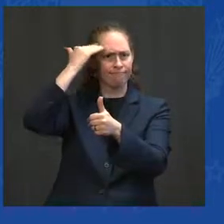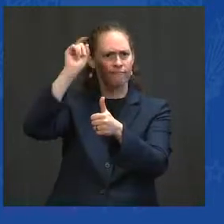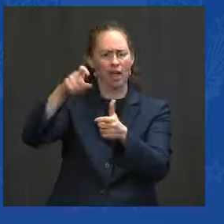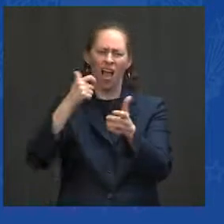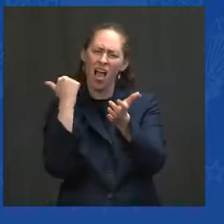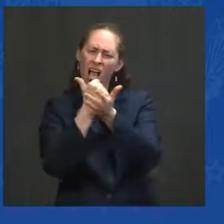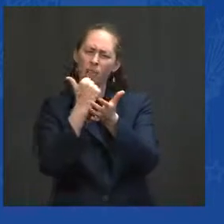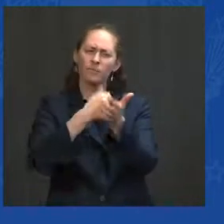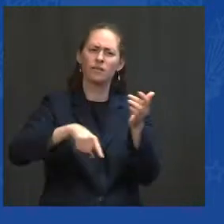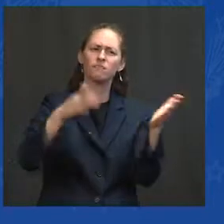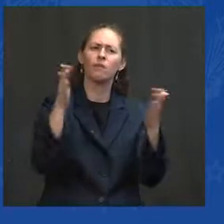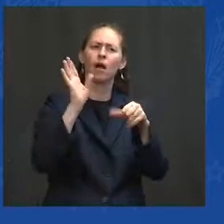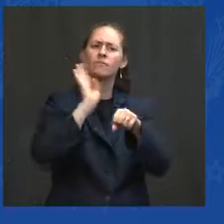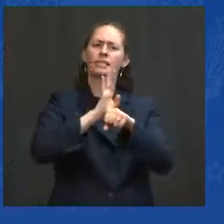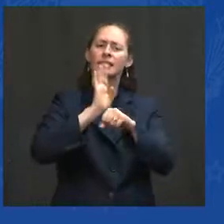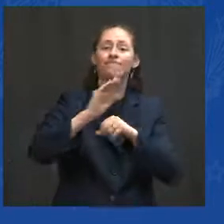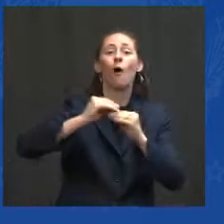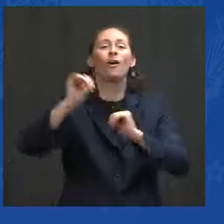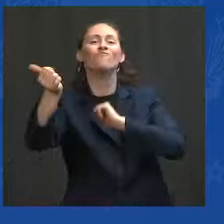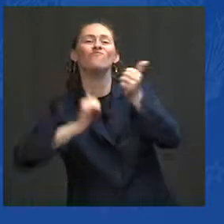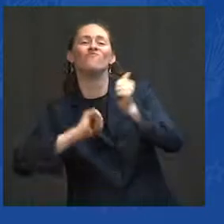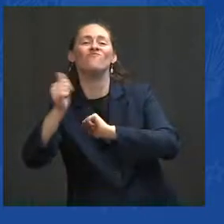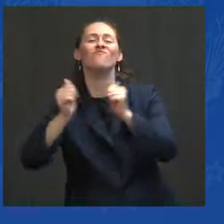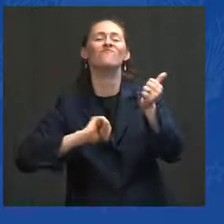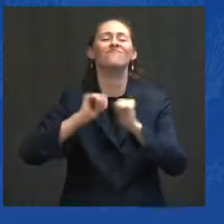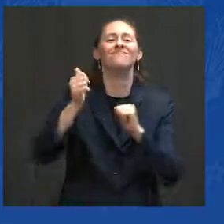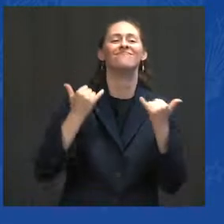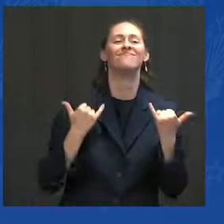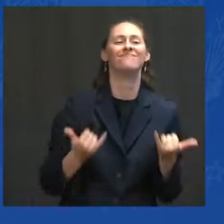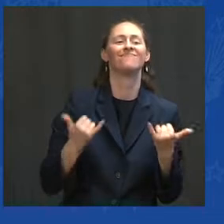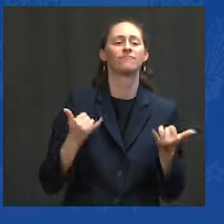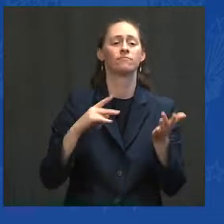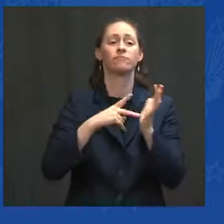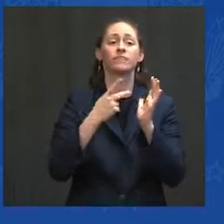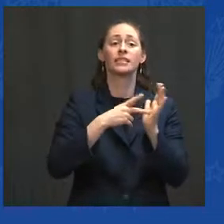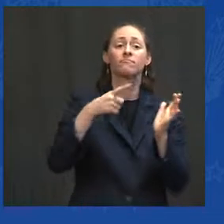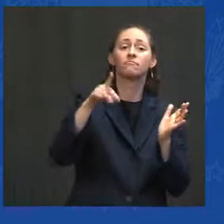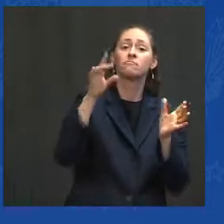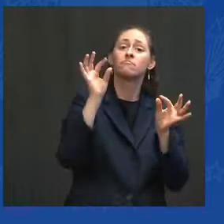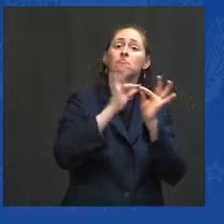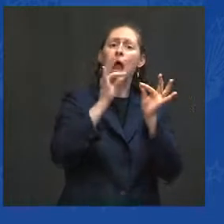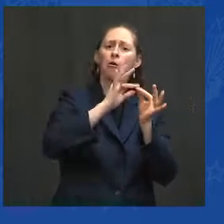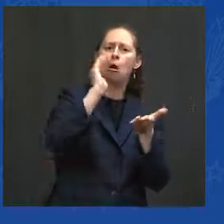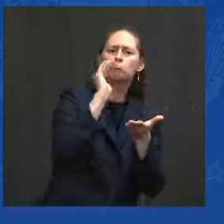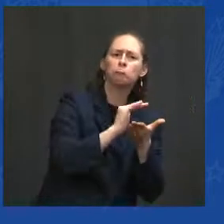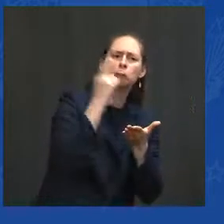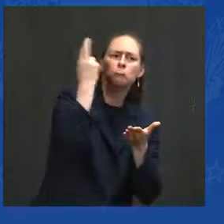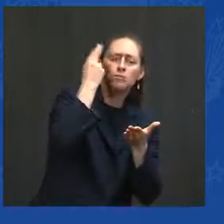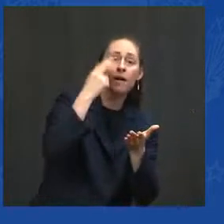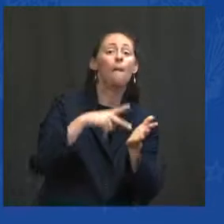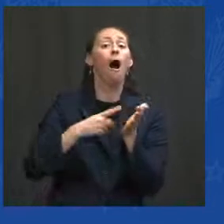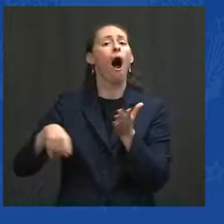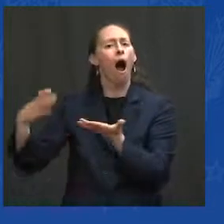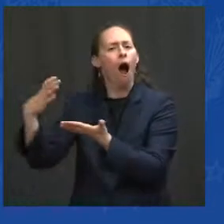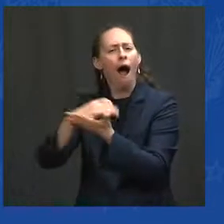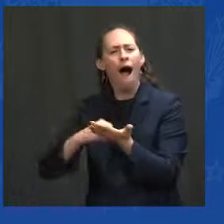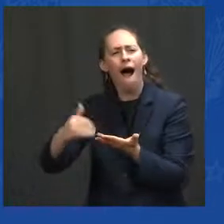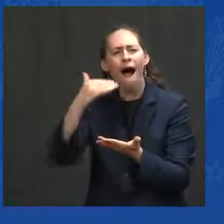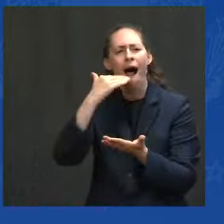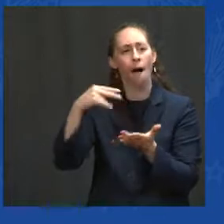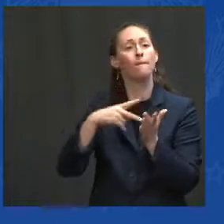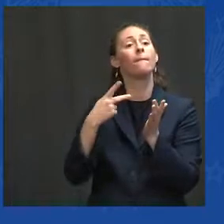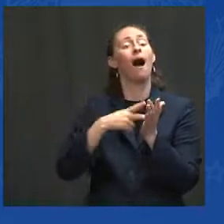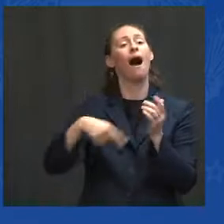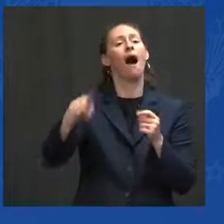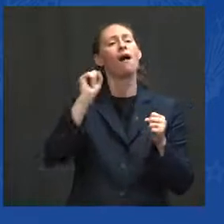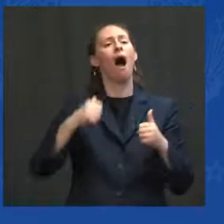competition so that we have lower prices, higher wages, more money, more options, and more convenience for the American